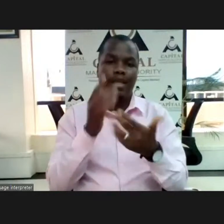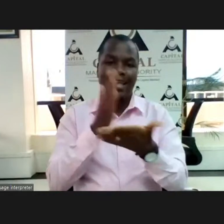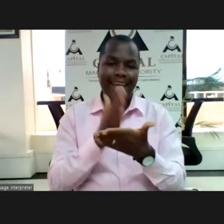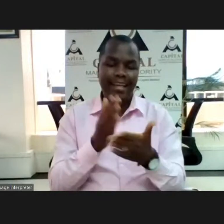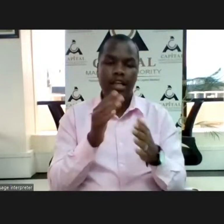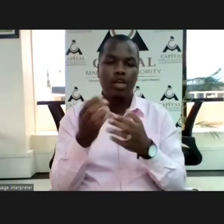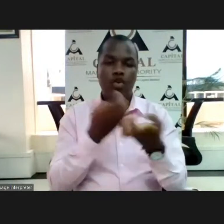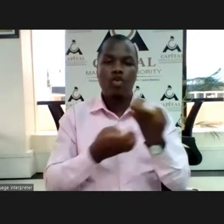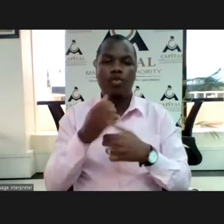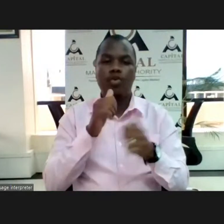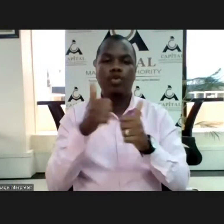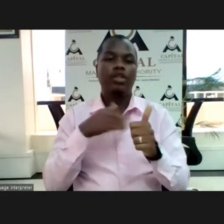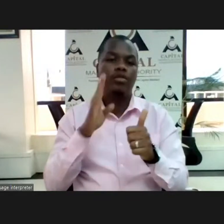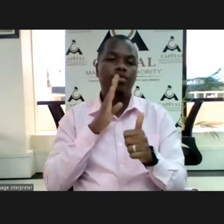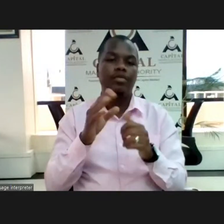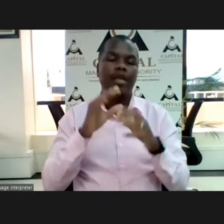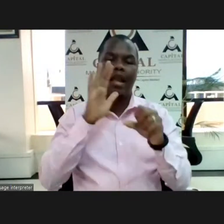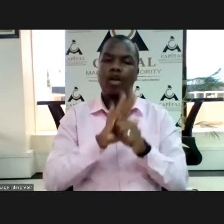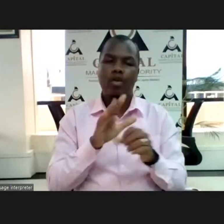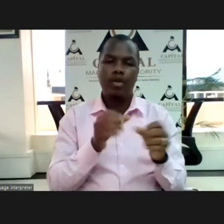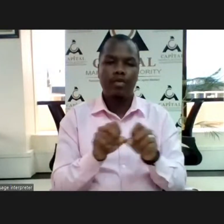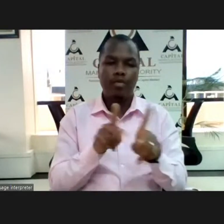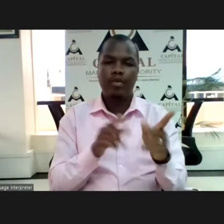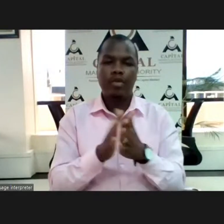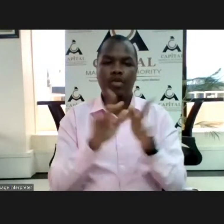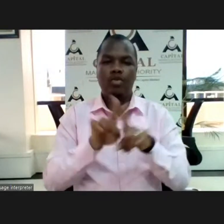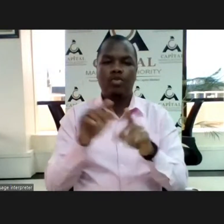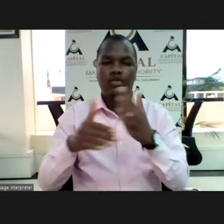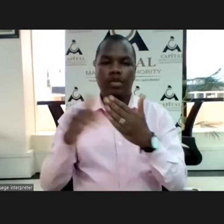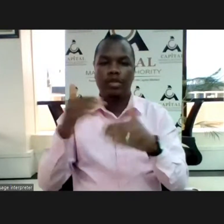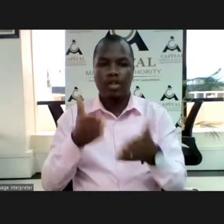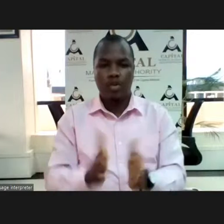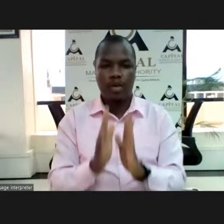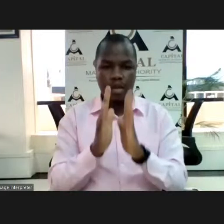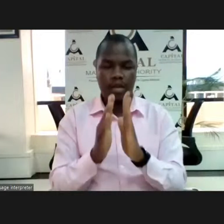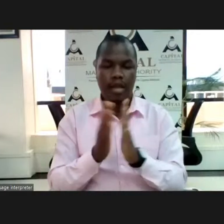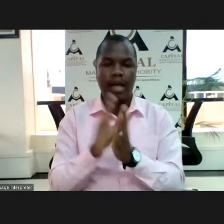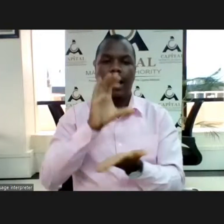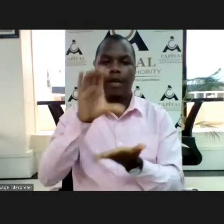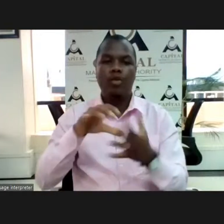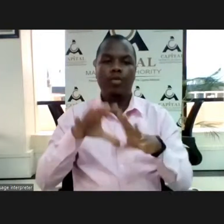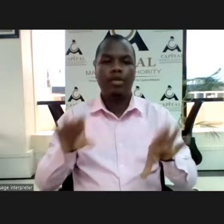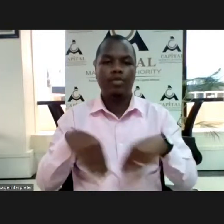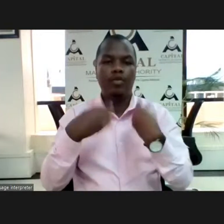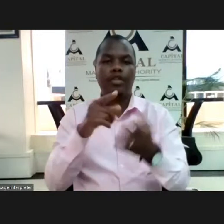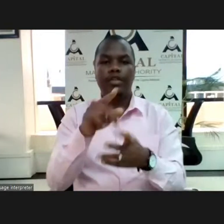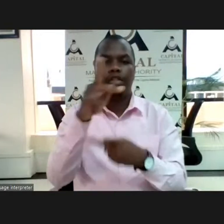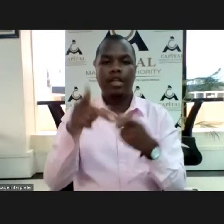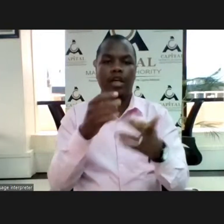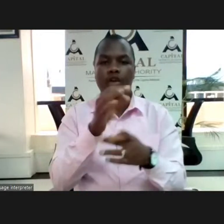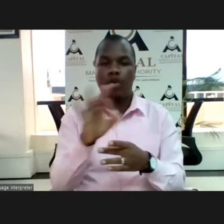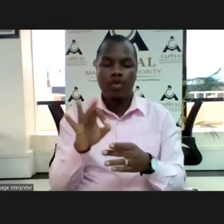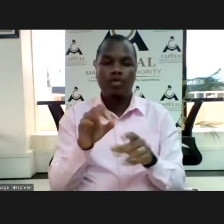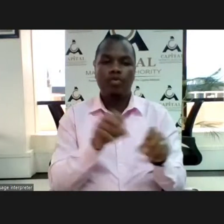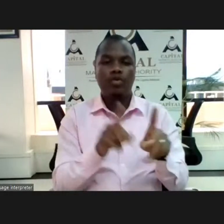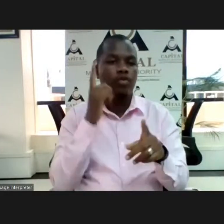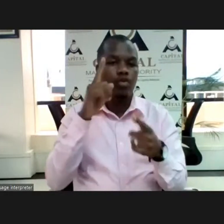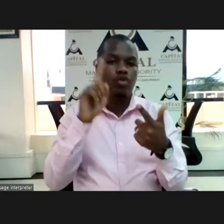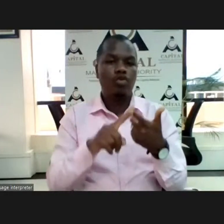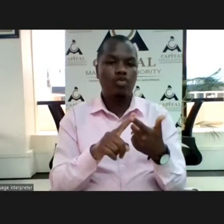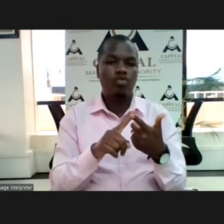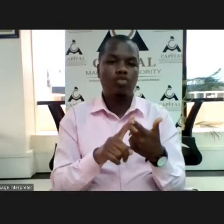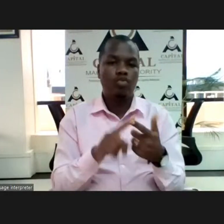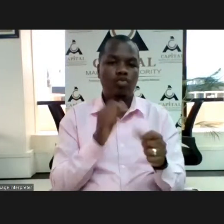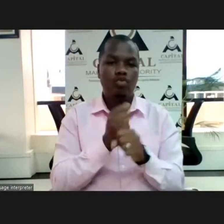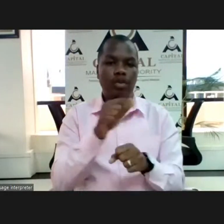which has immense opportunities, but of course in a structured way. And capital markets provides this kind of opportunities for you to undertake. I